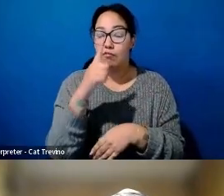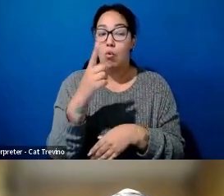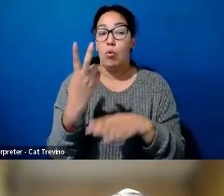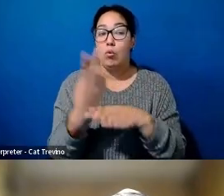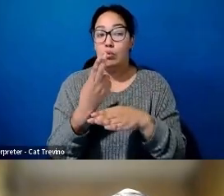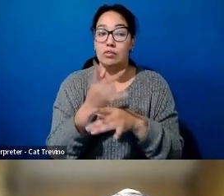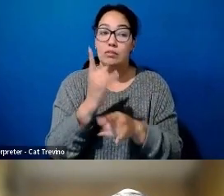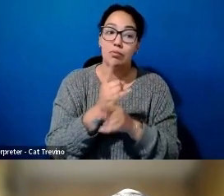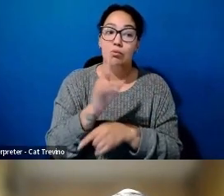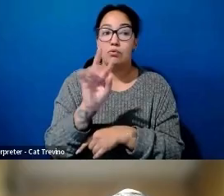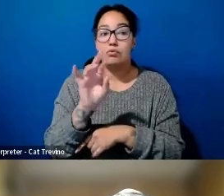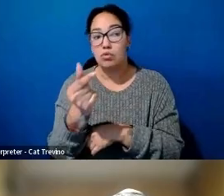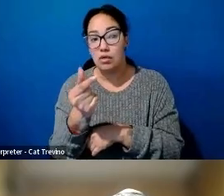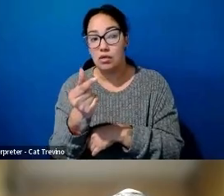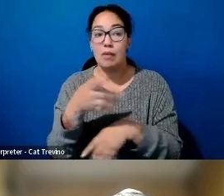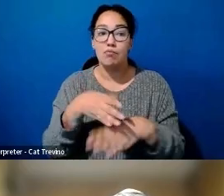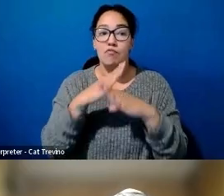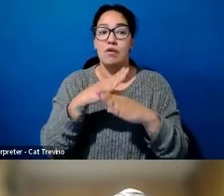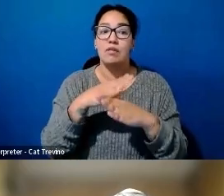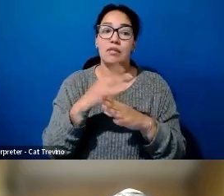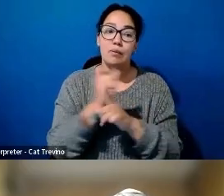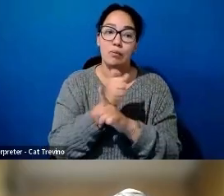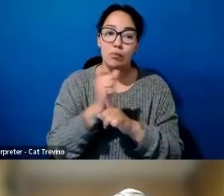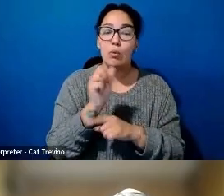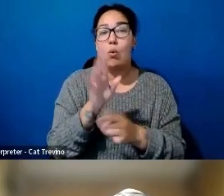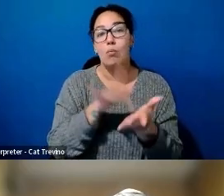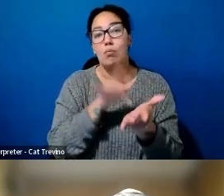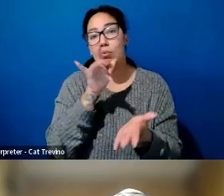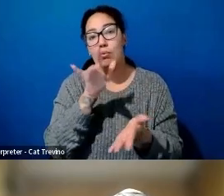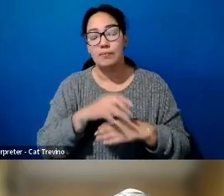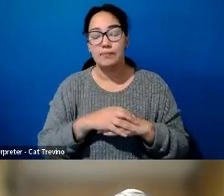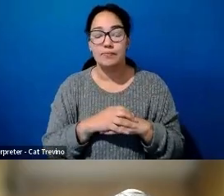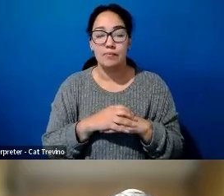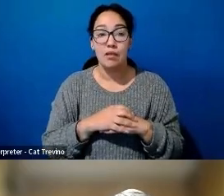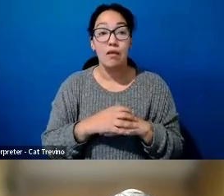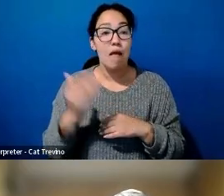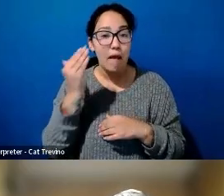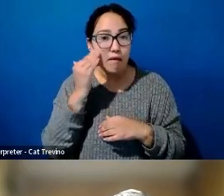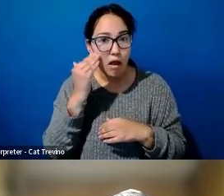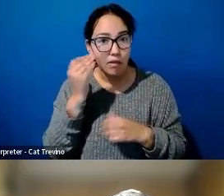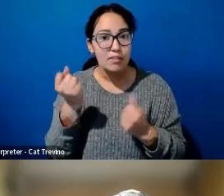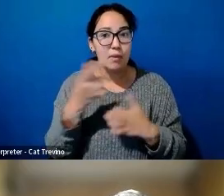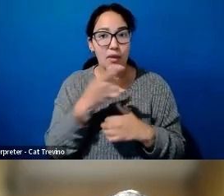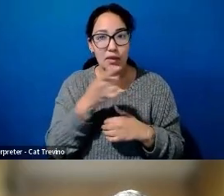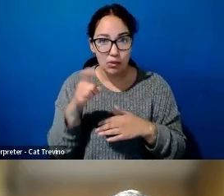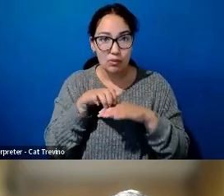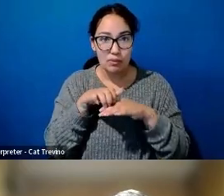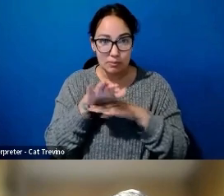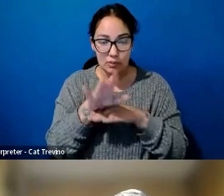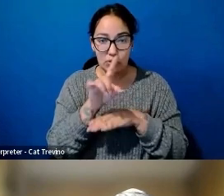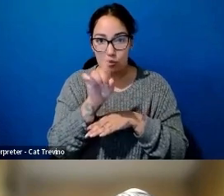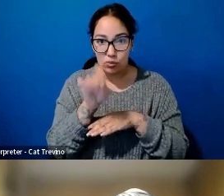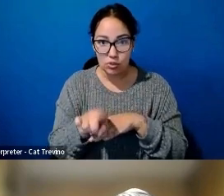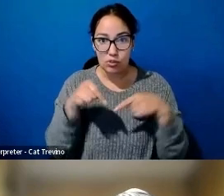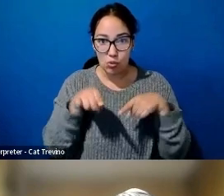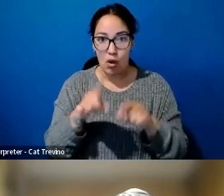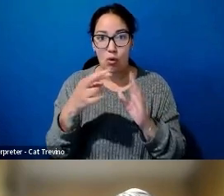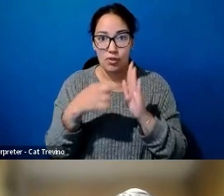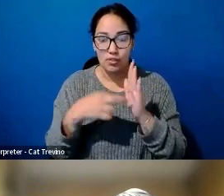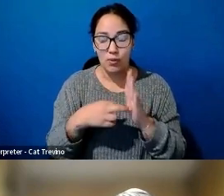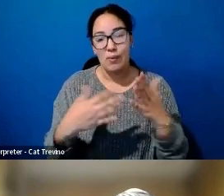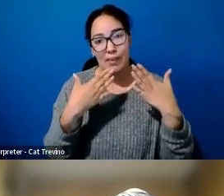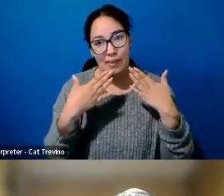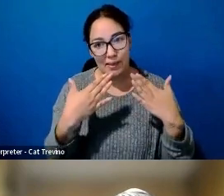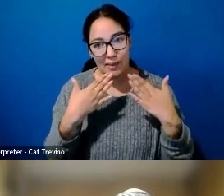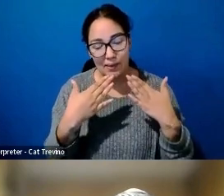prevent abuse and exploitation. We want to acknowledge that many of you submitted questions when you registered, which we're so